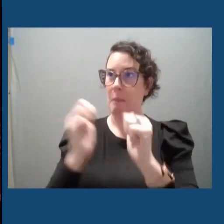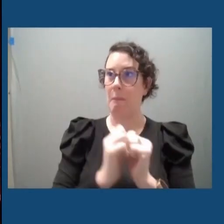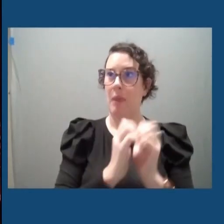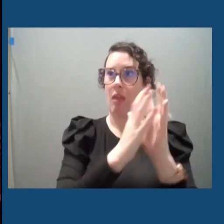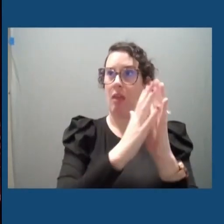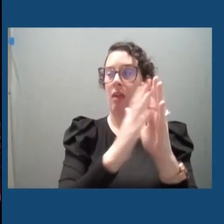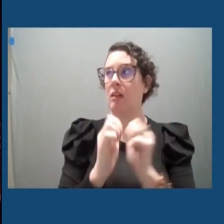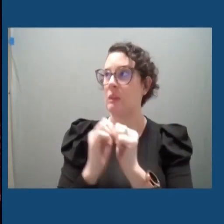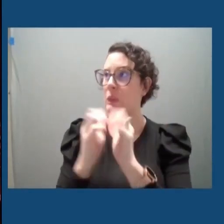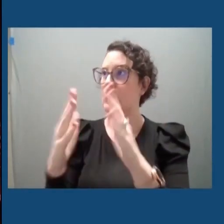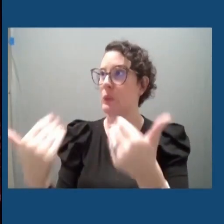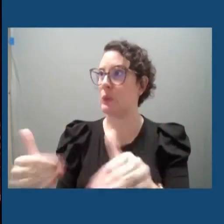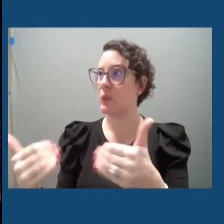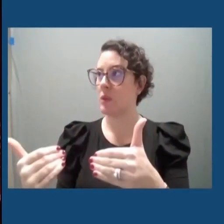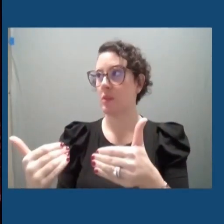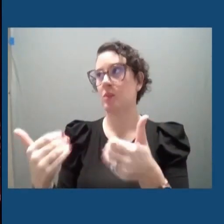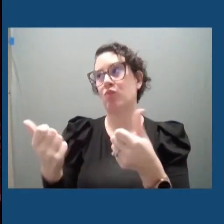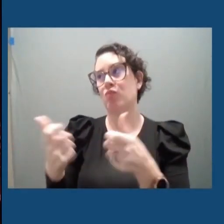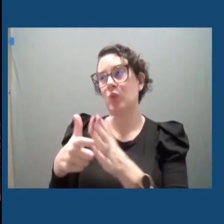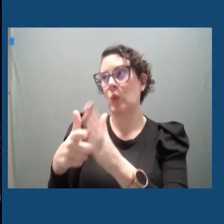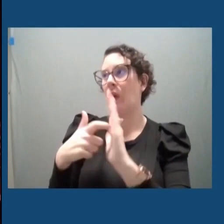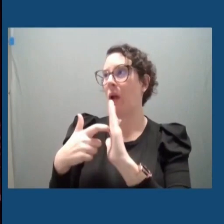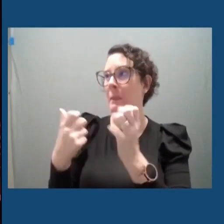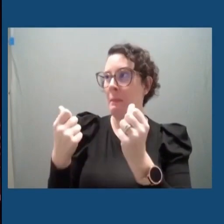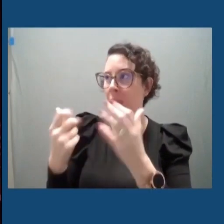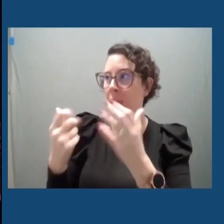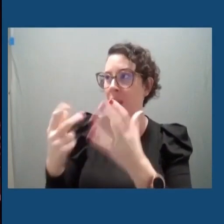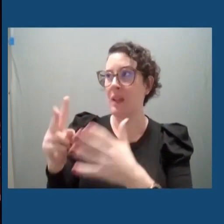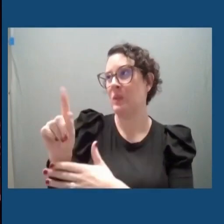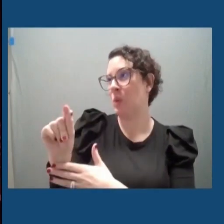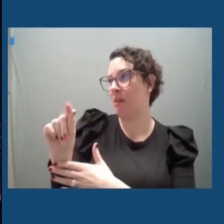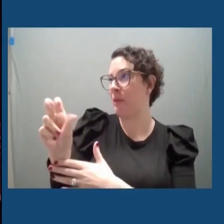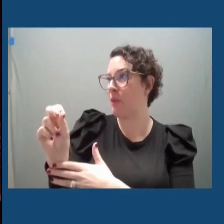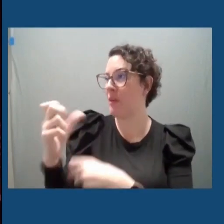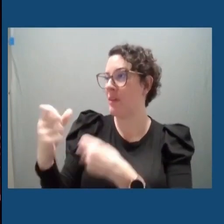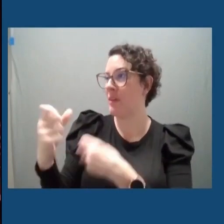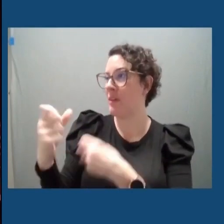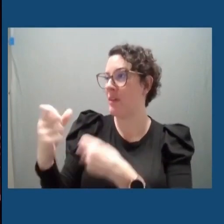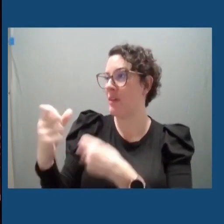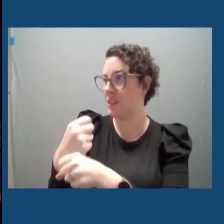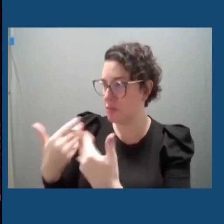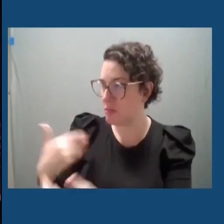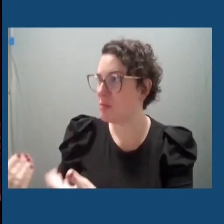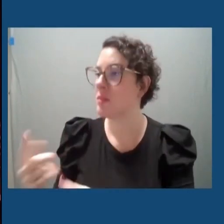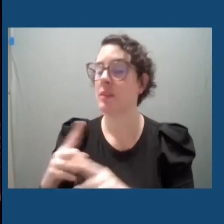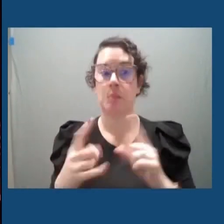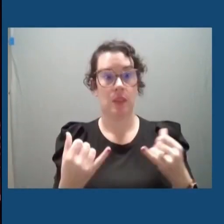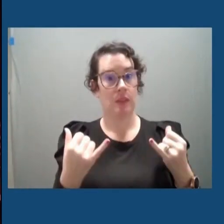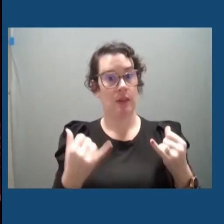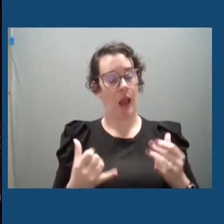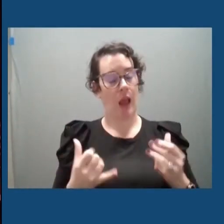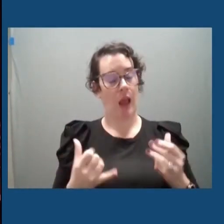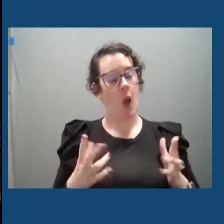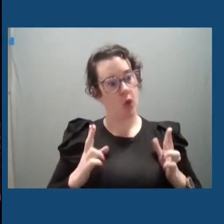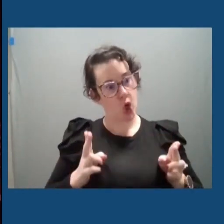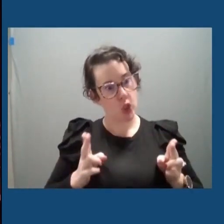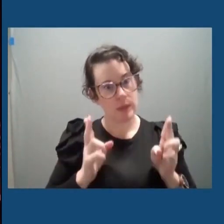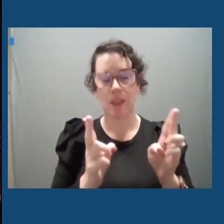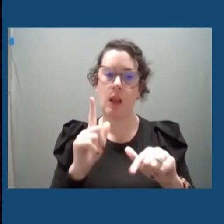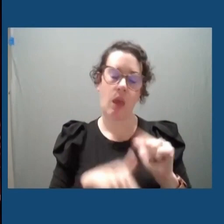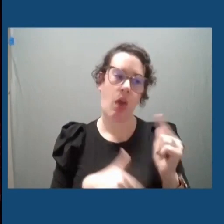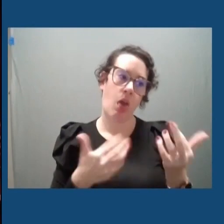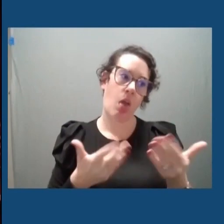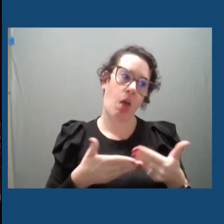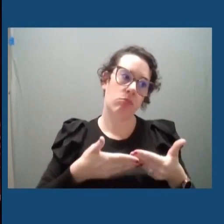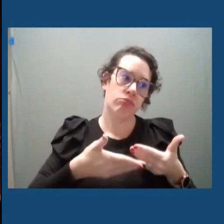But I approach this crisis with the sense of urgency that is required. So what are we